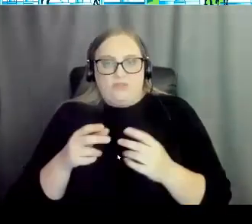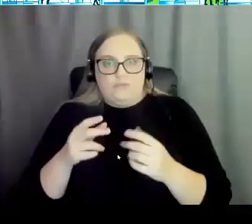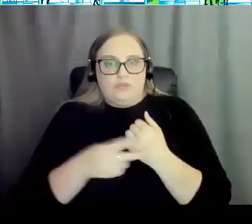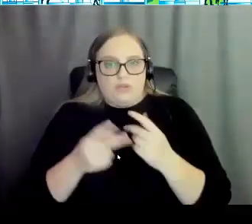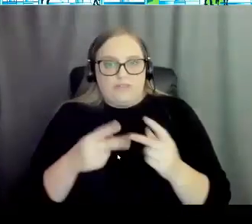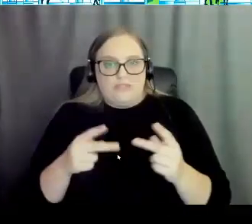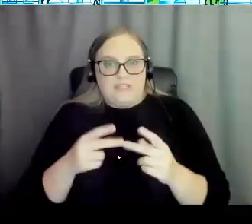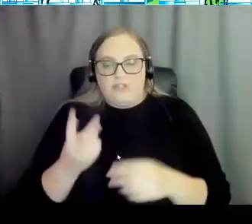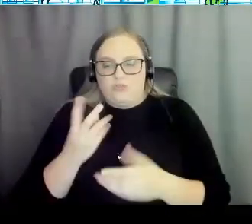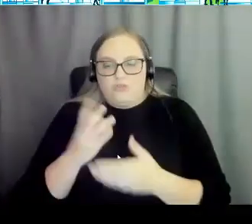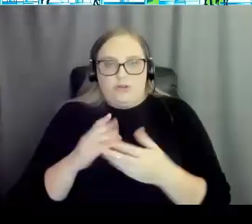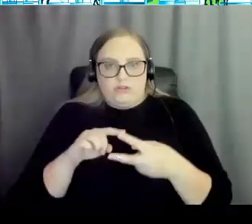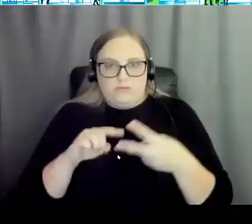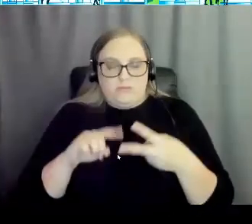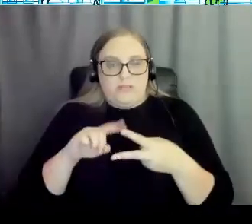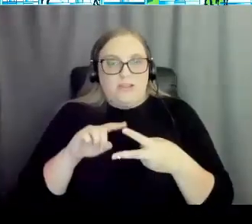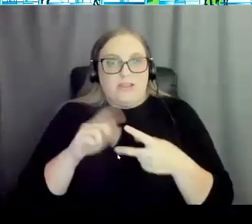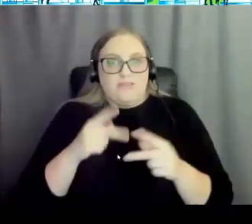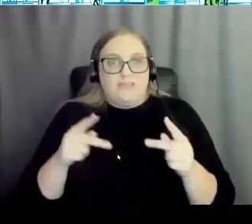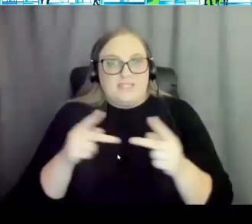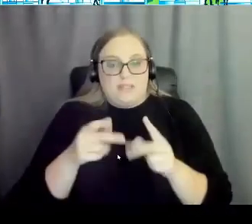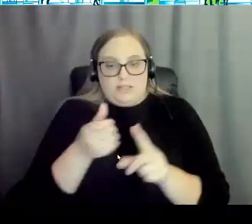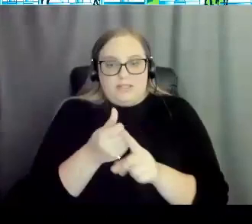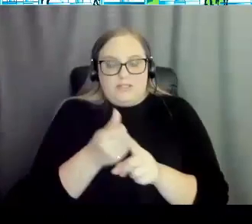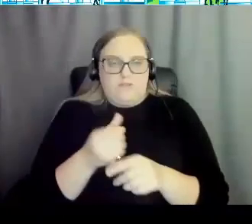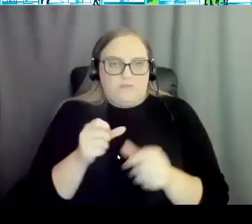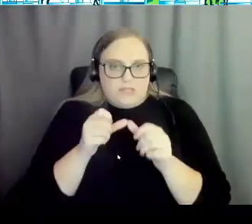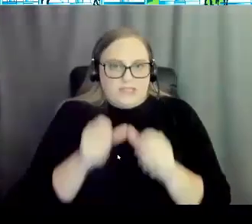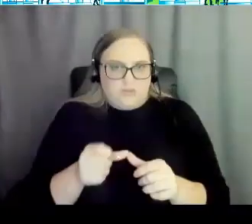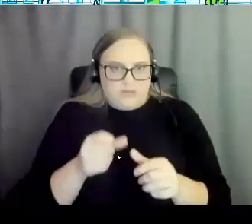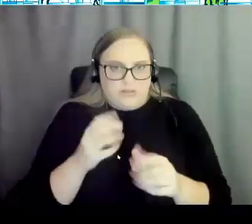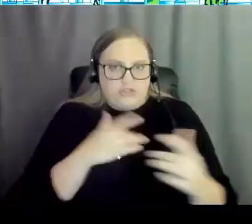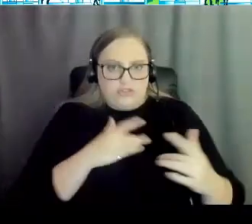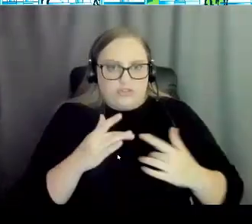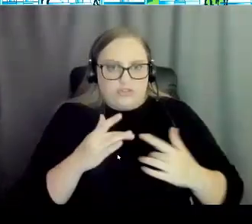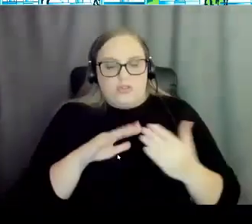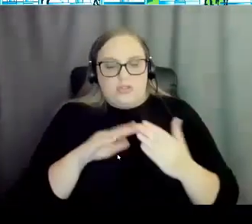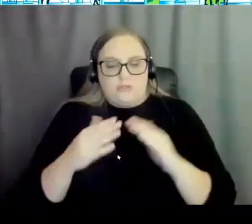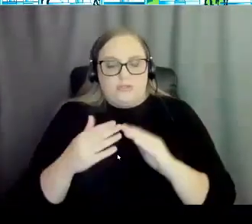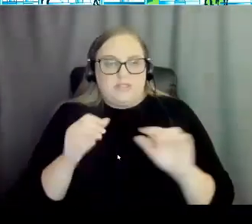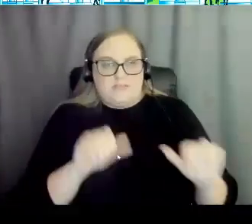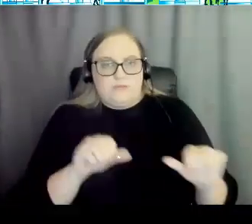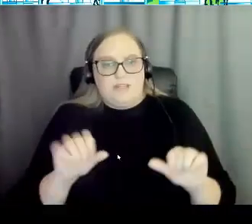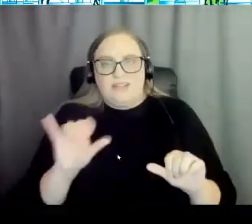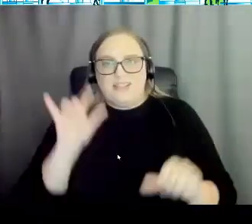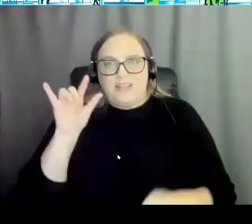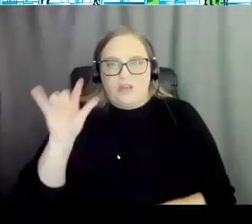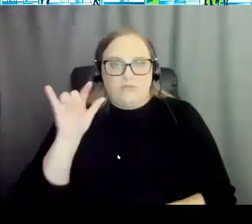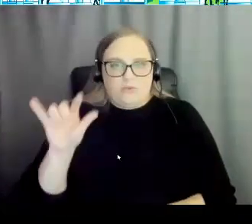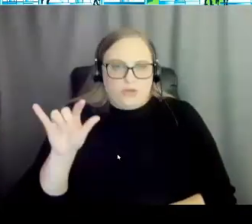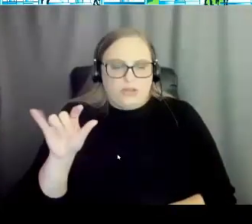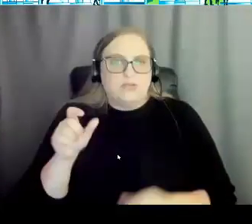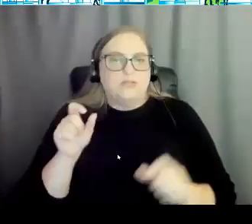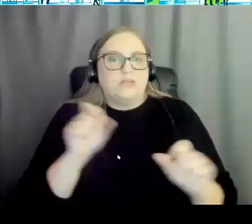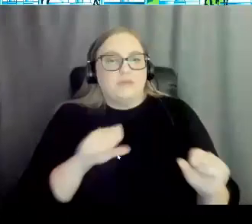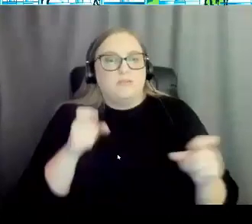The facility is more of a going concern, so the communities have the ability, like an airport does, to manage the